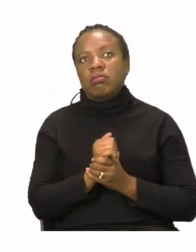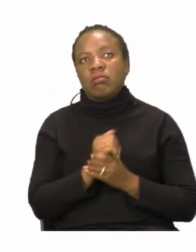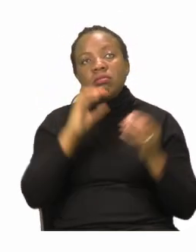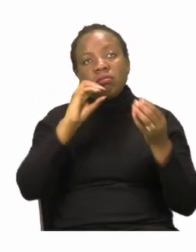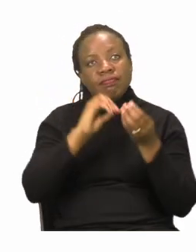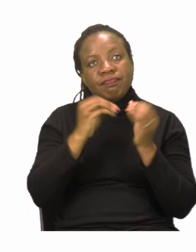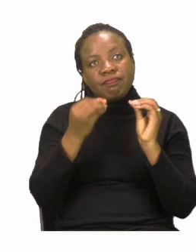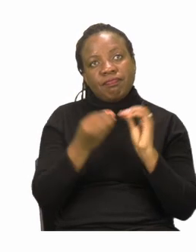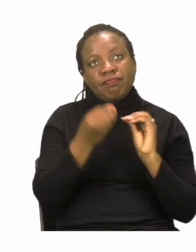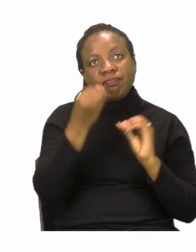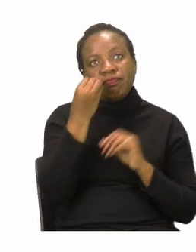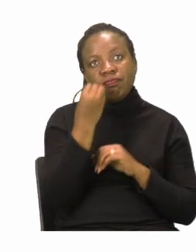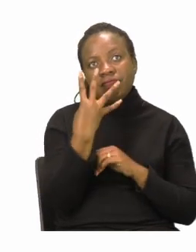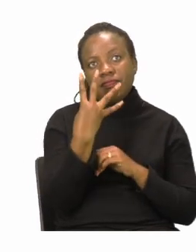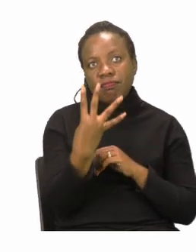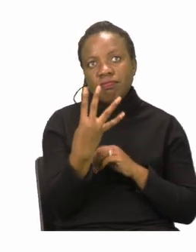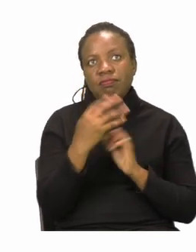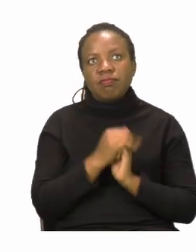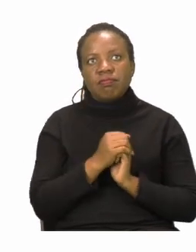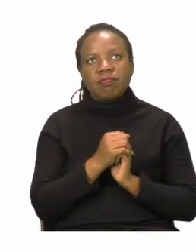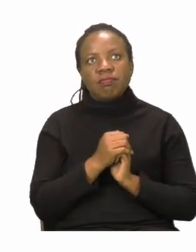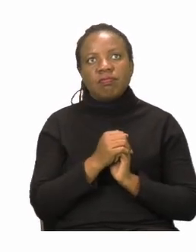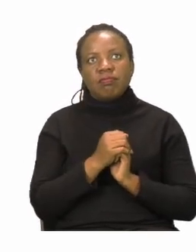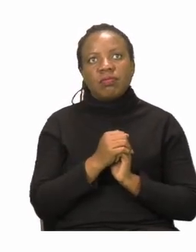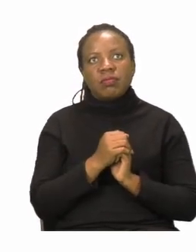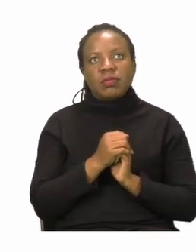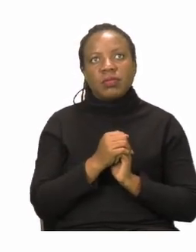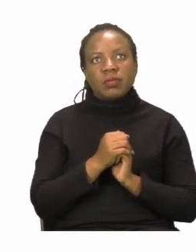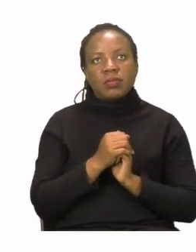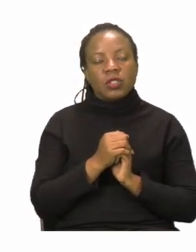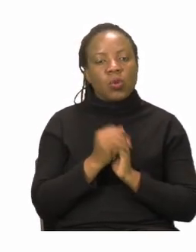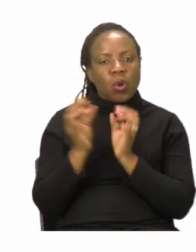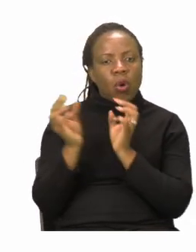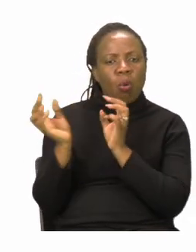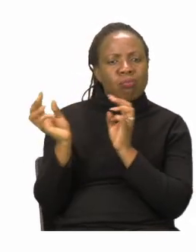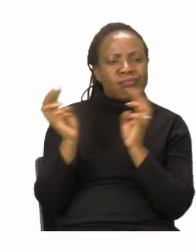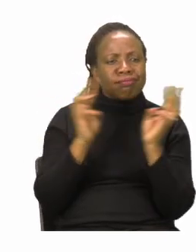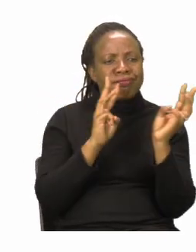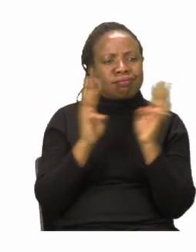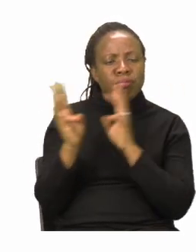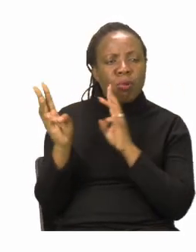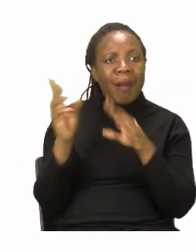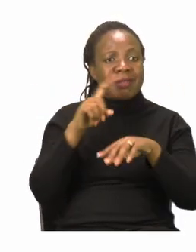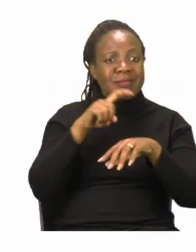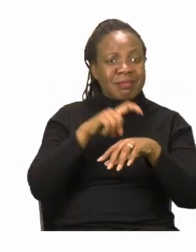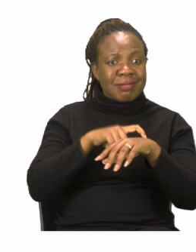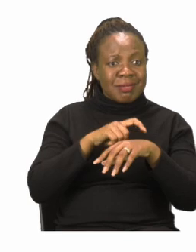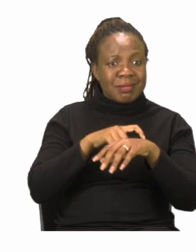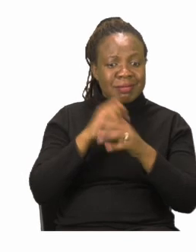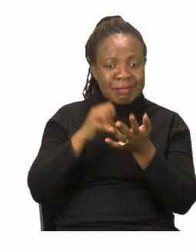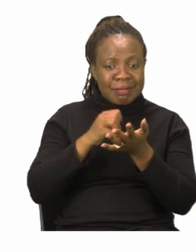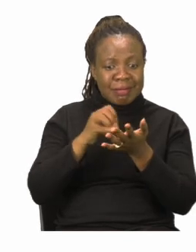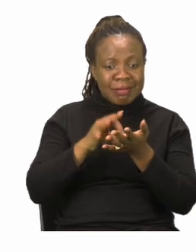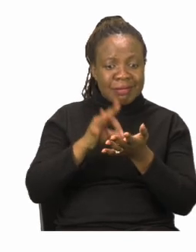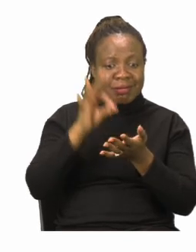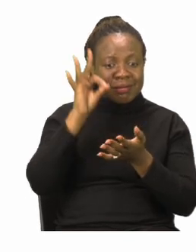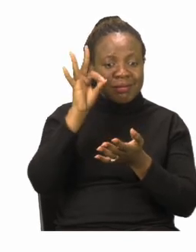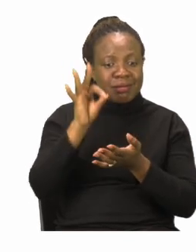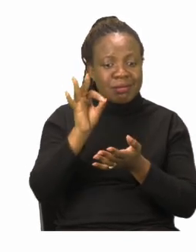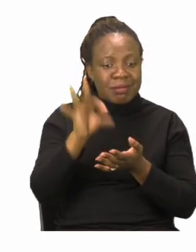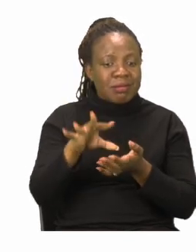Number 4. In which season do we plant seeds?